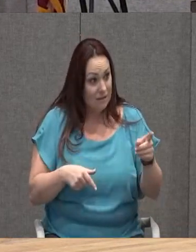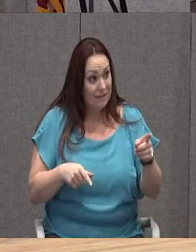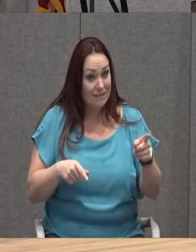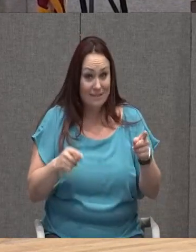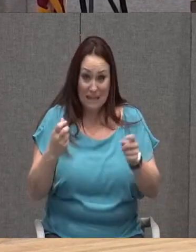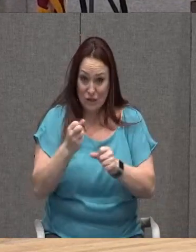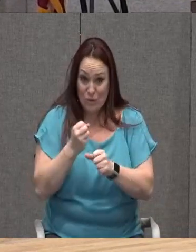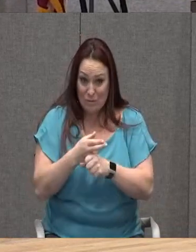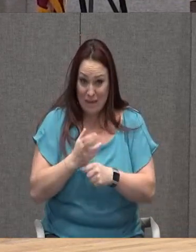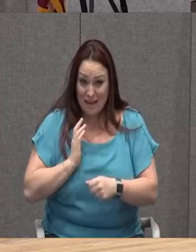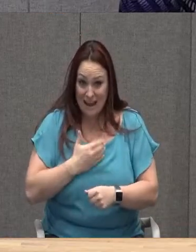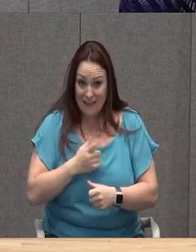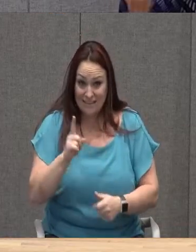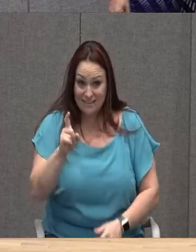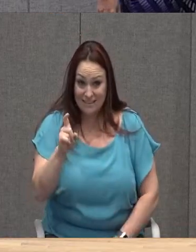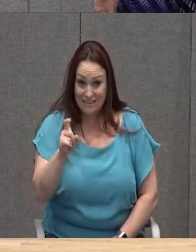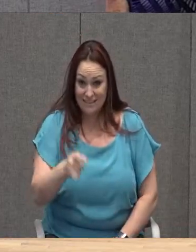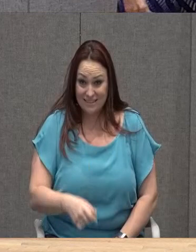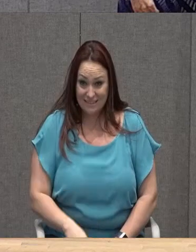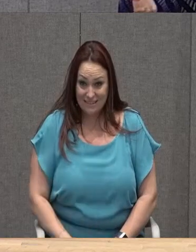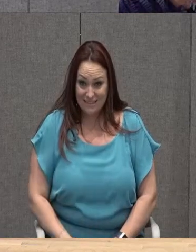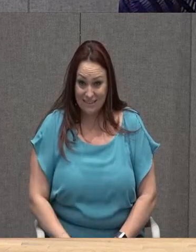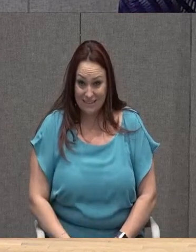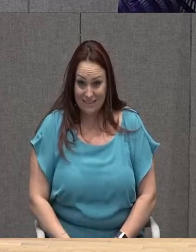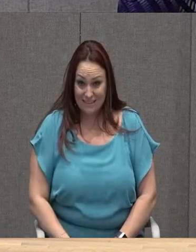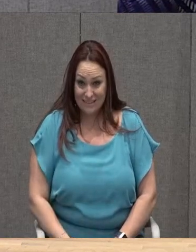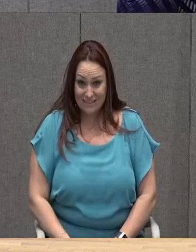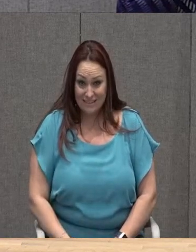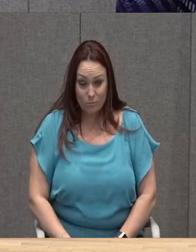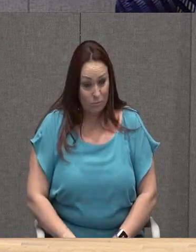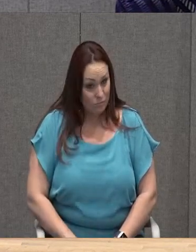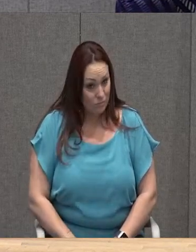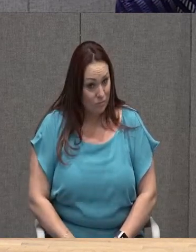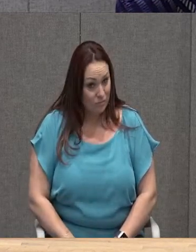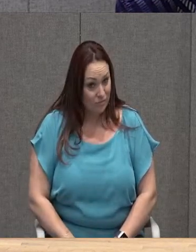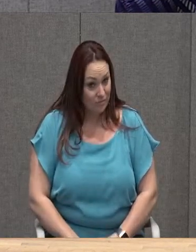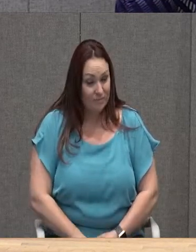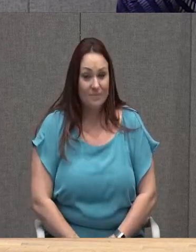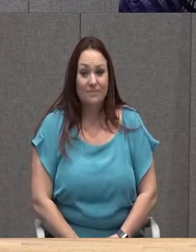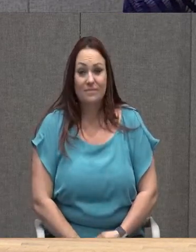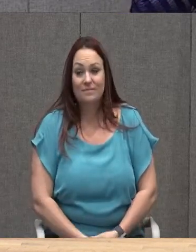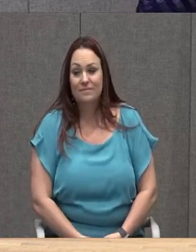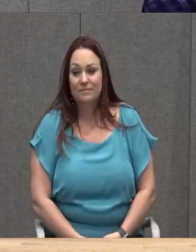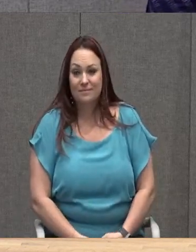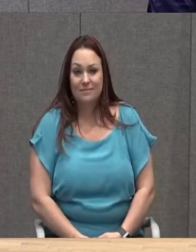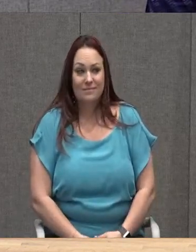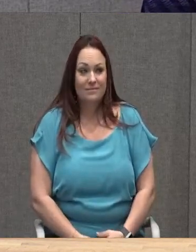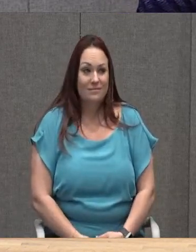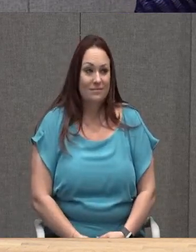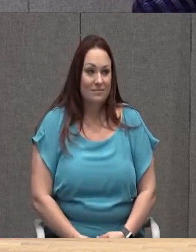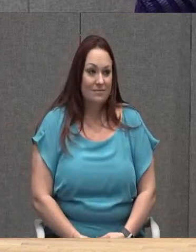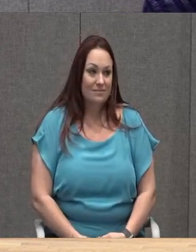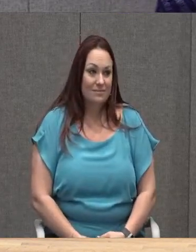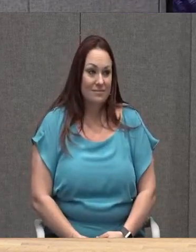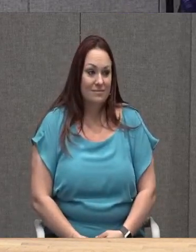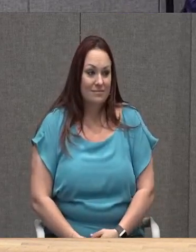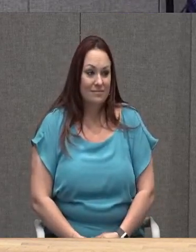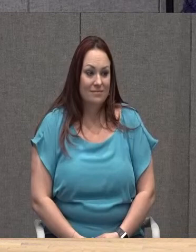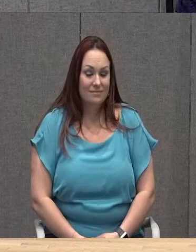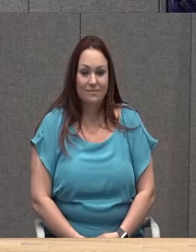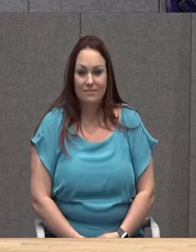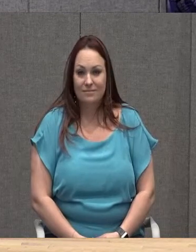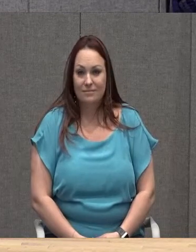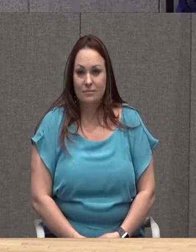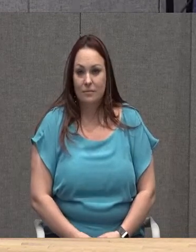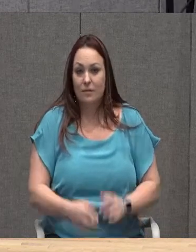guys beat us? ¿Ustedes ganaron contra nosotros o contra el compañero en sus So we're cuarto? going to show you another